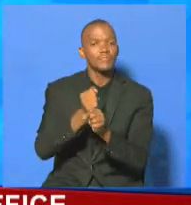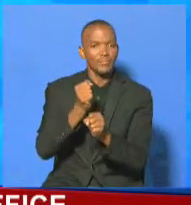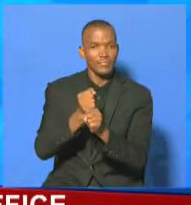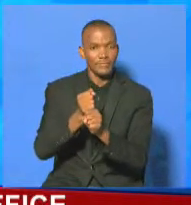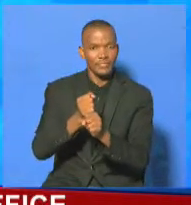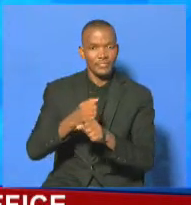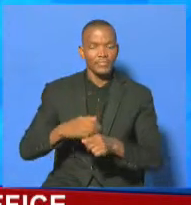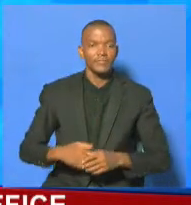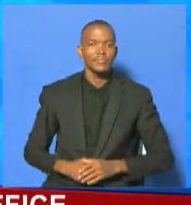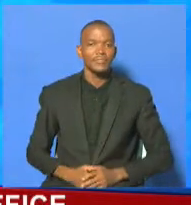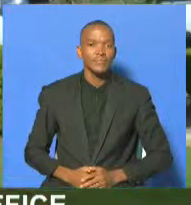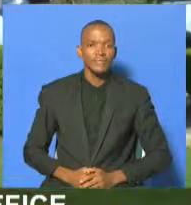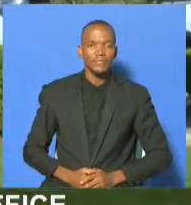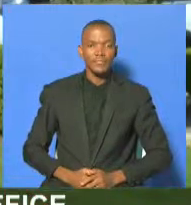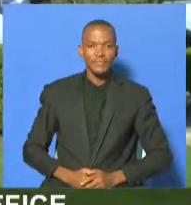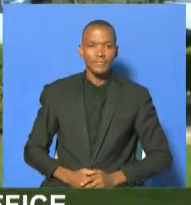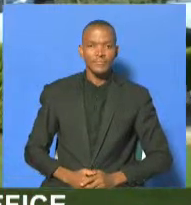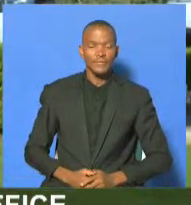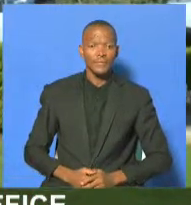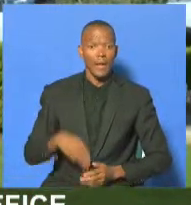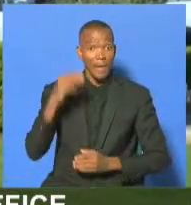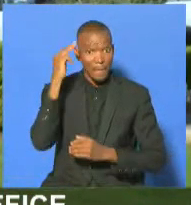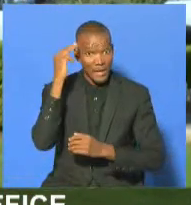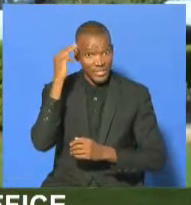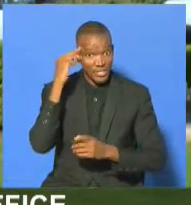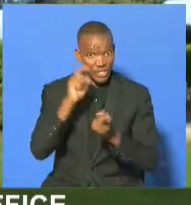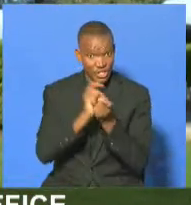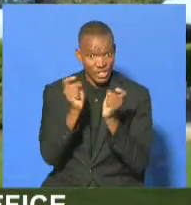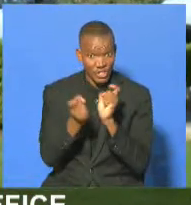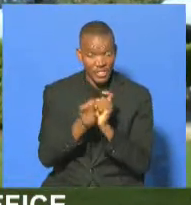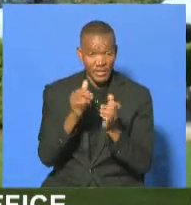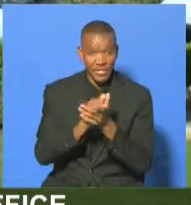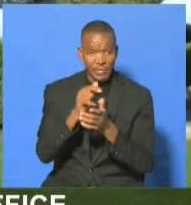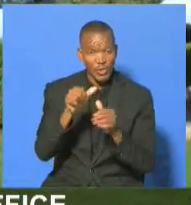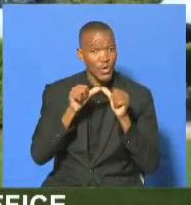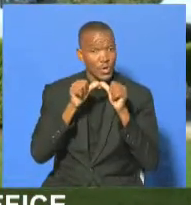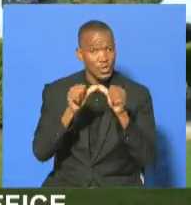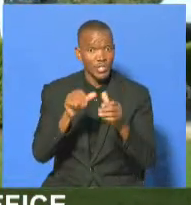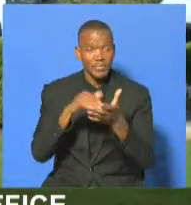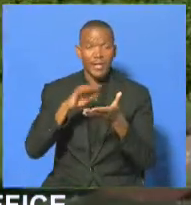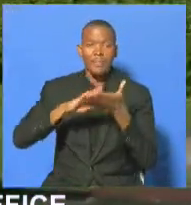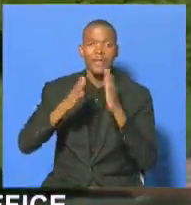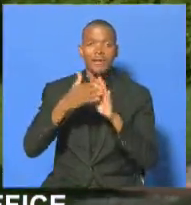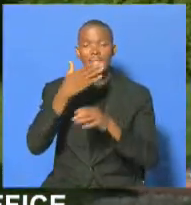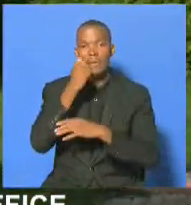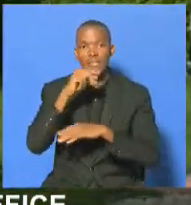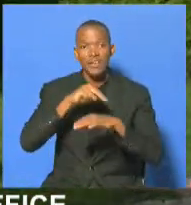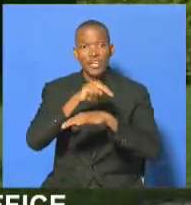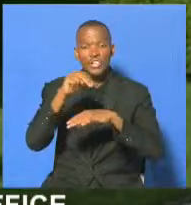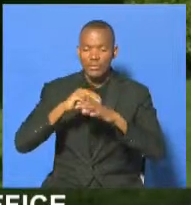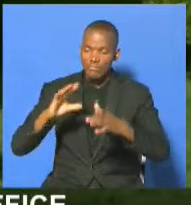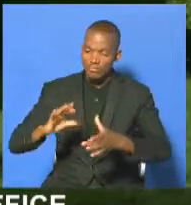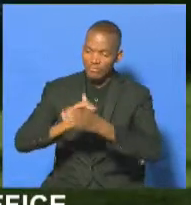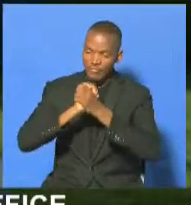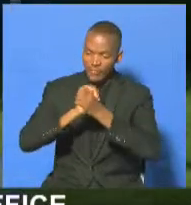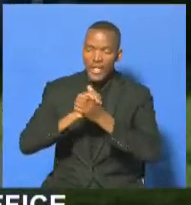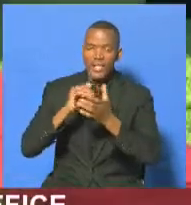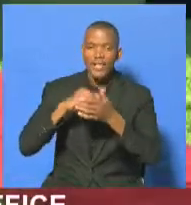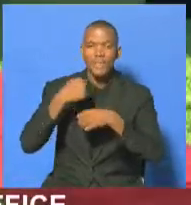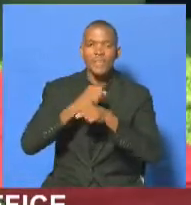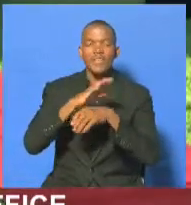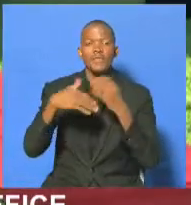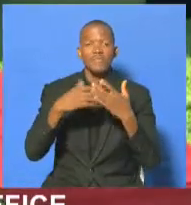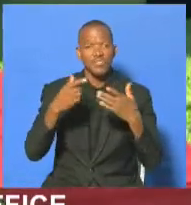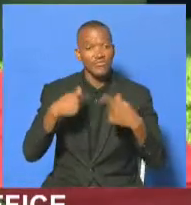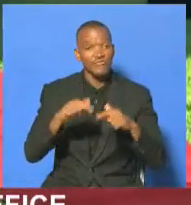Somalekai compiled this one. The Mindset Change campaign remains an inherent tool to drive national unity and facilitate efforts